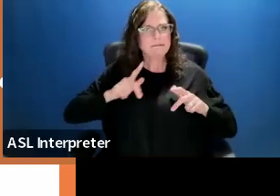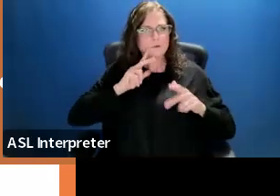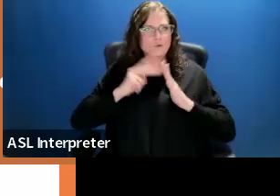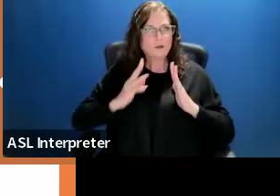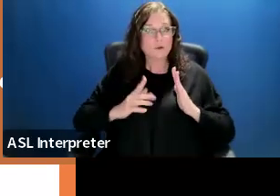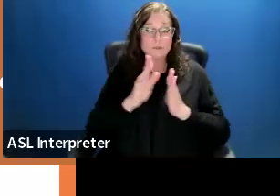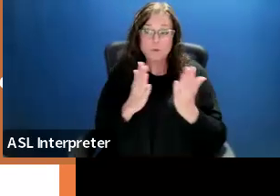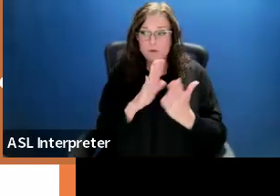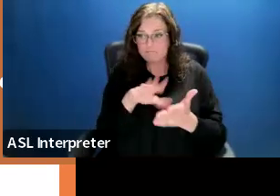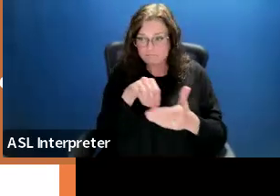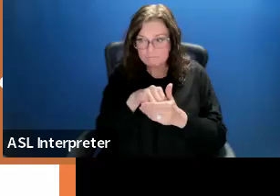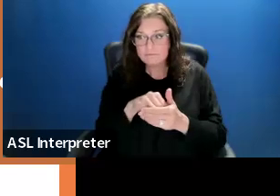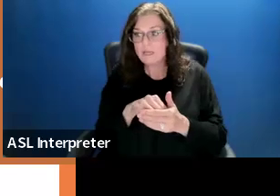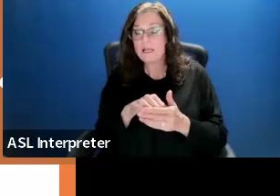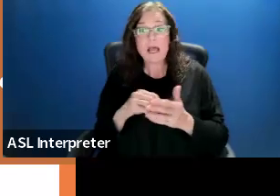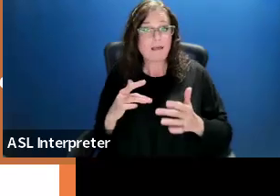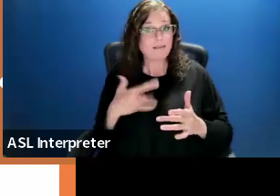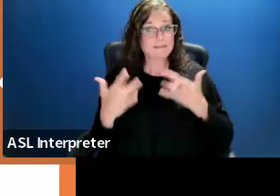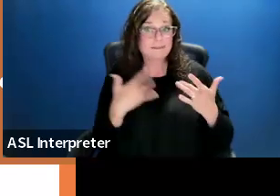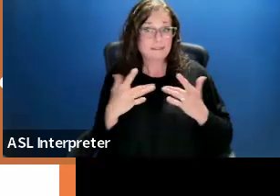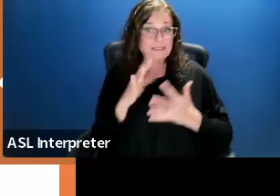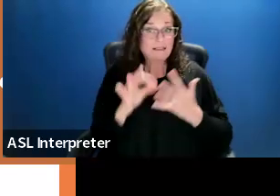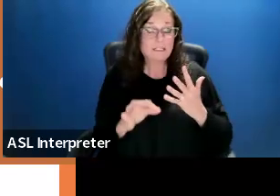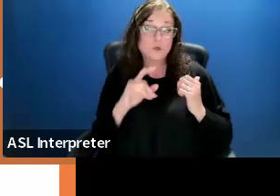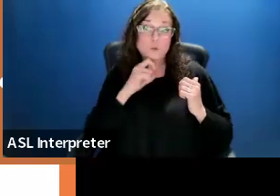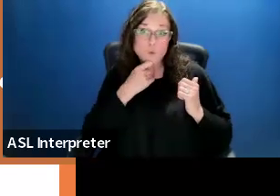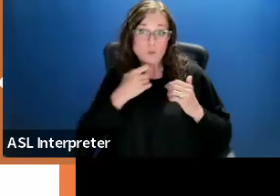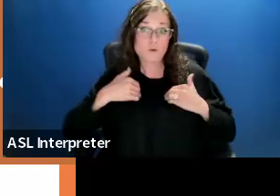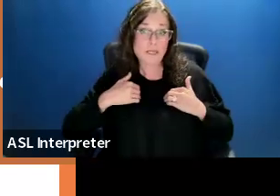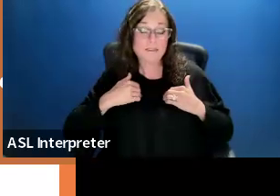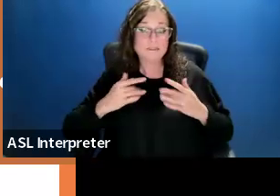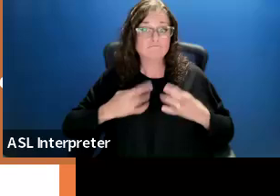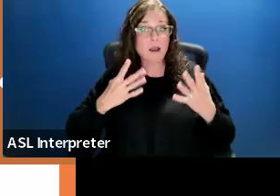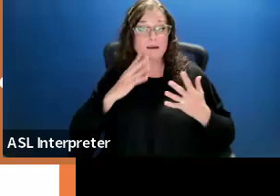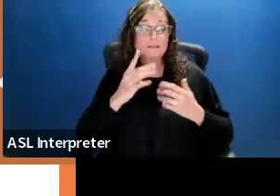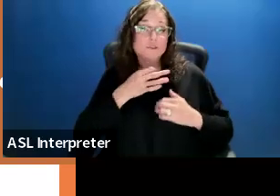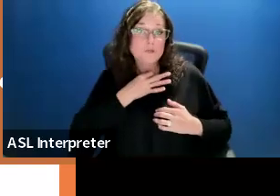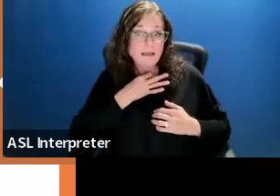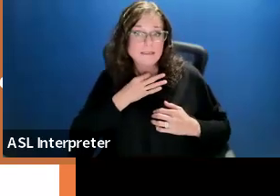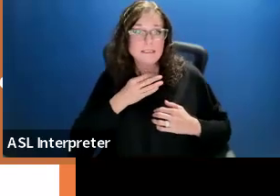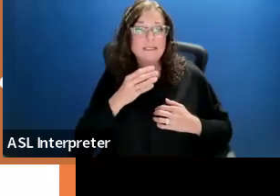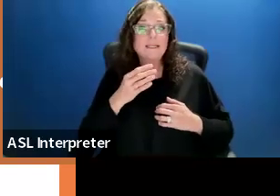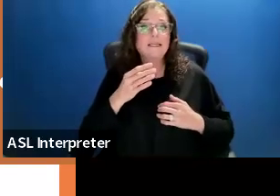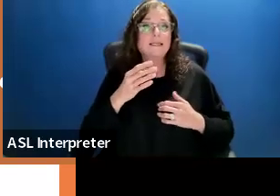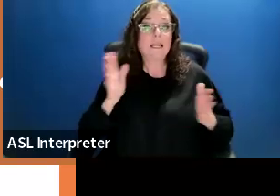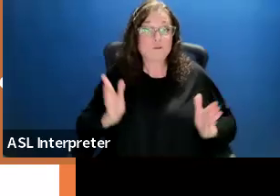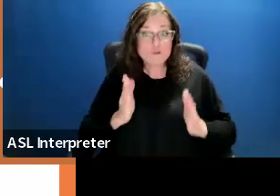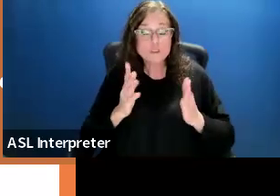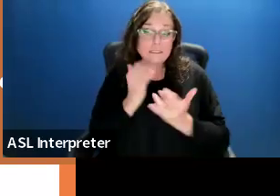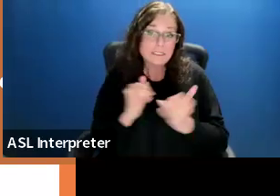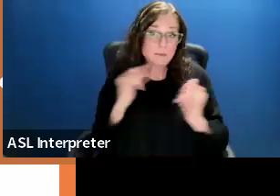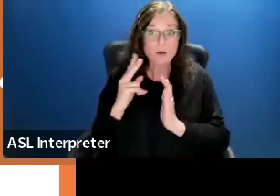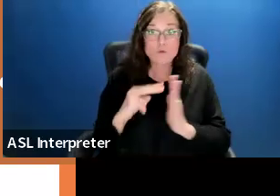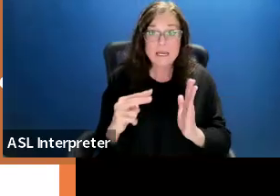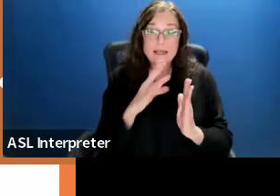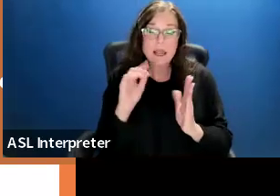This book features a lively selection of cool critters that spark curiosity. It encourages independent